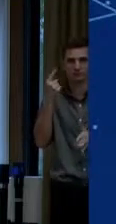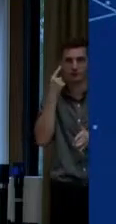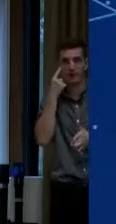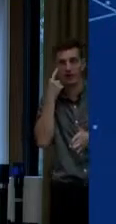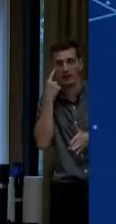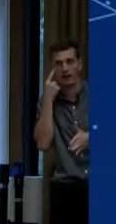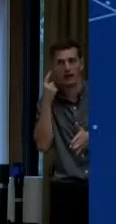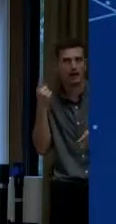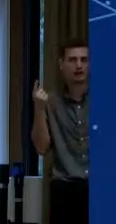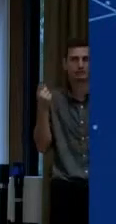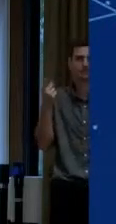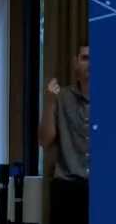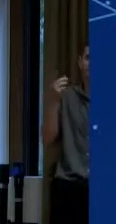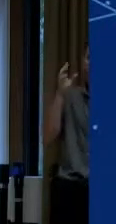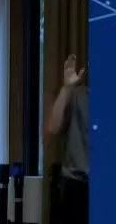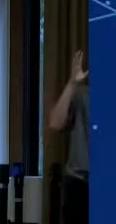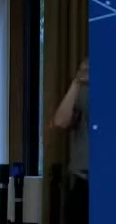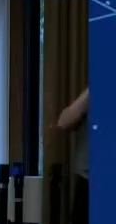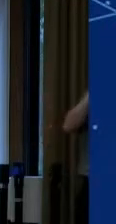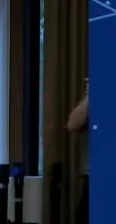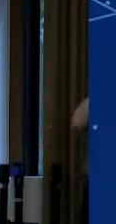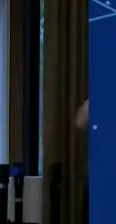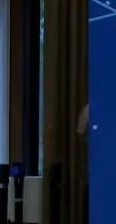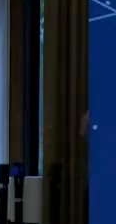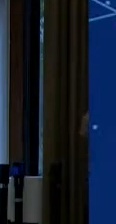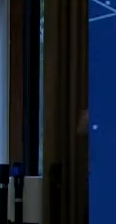me swimming at a coal mine.